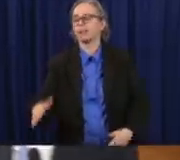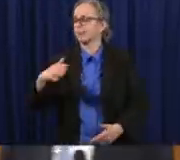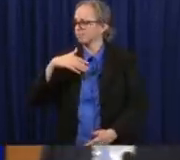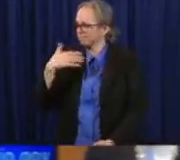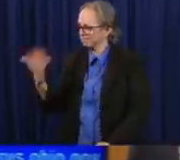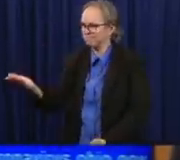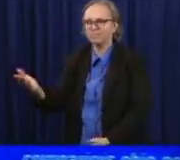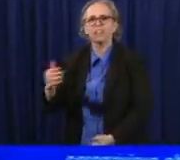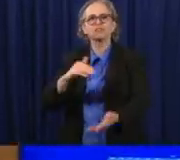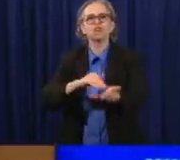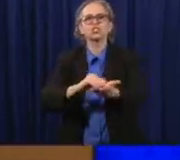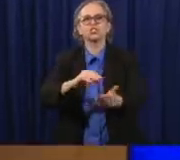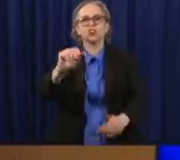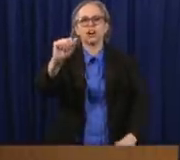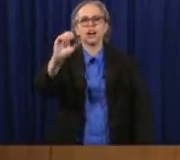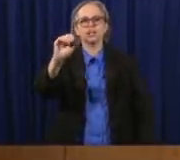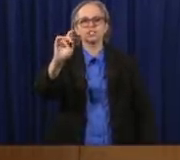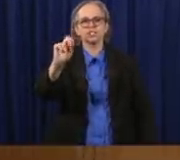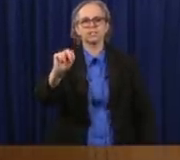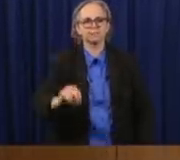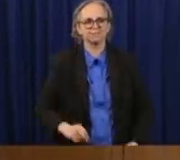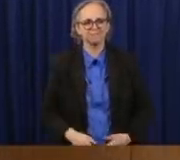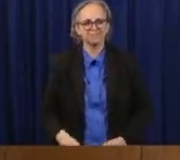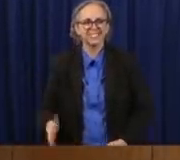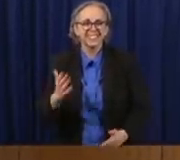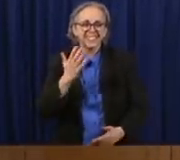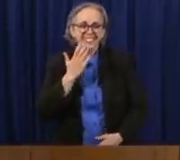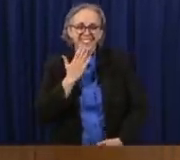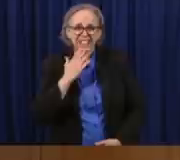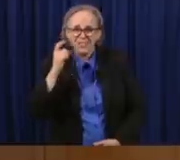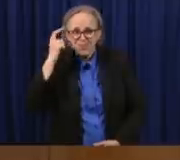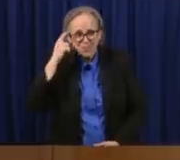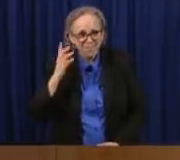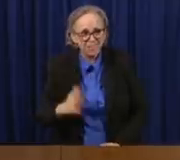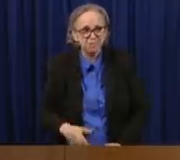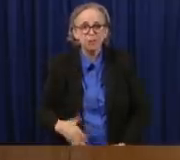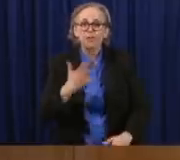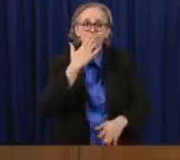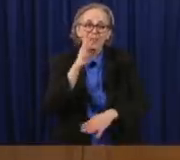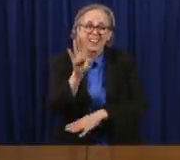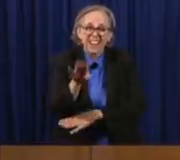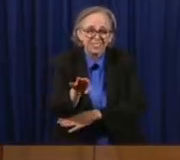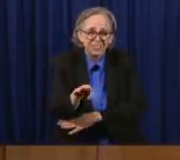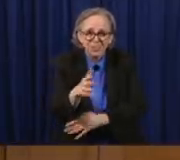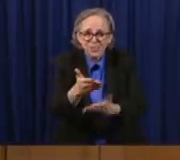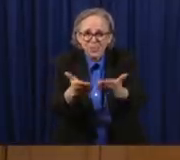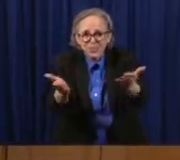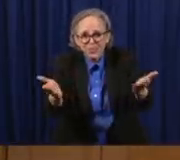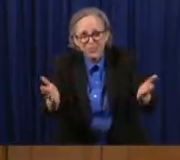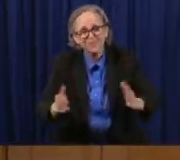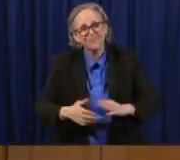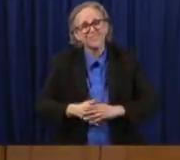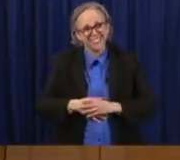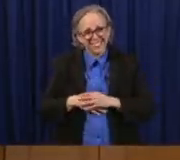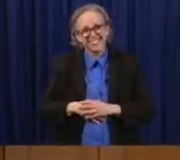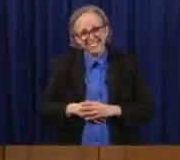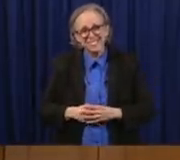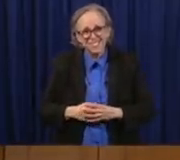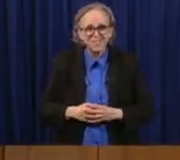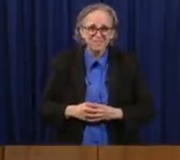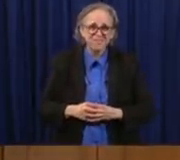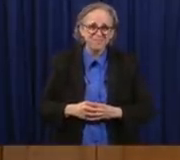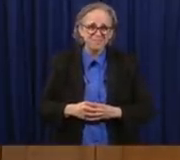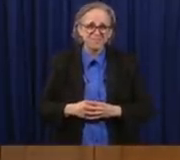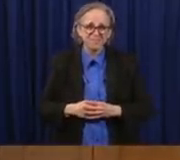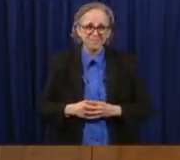Okay. Thank you, Governor. Good afternoon, everyone. I just want to say, as the Governor is